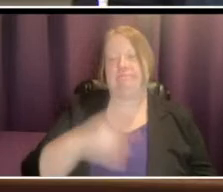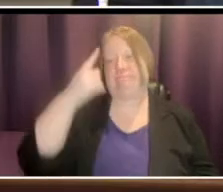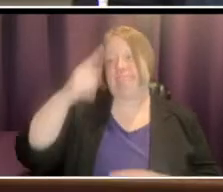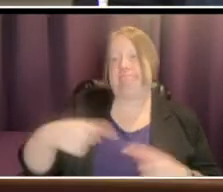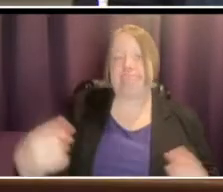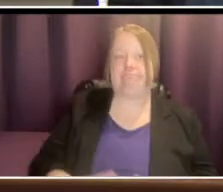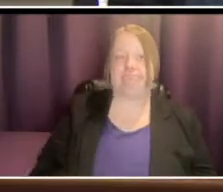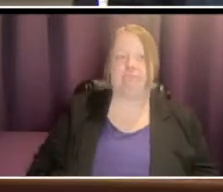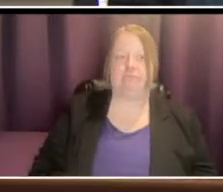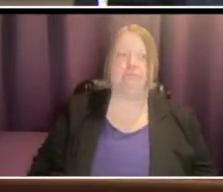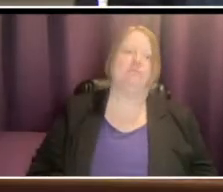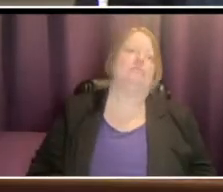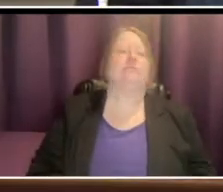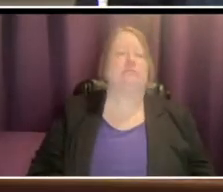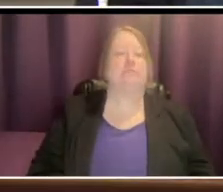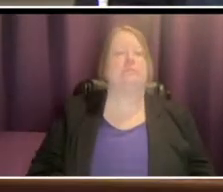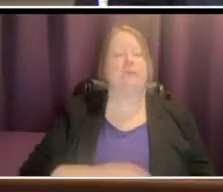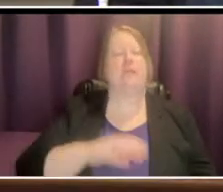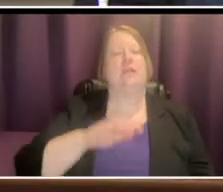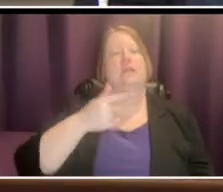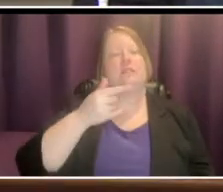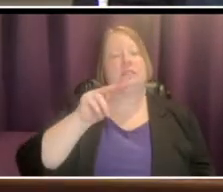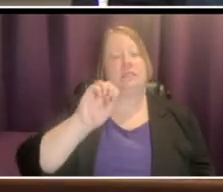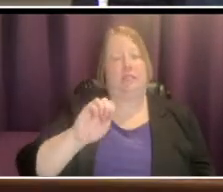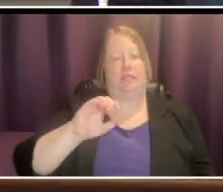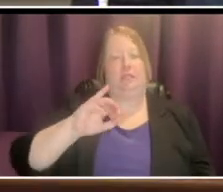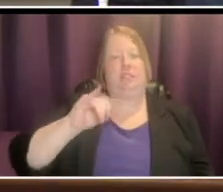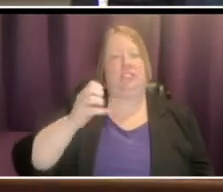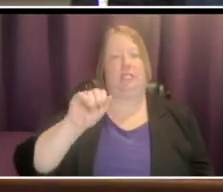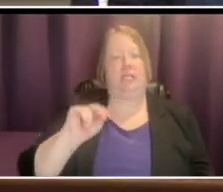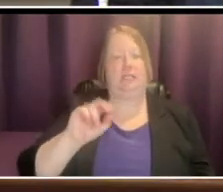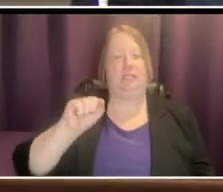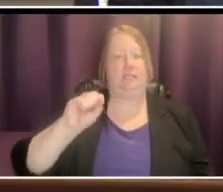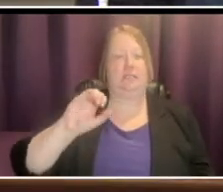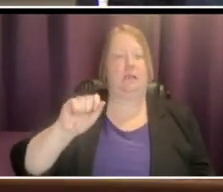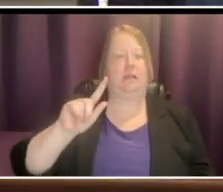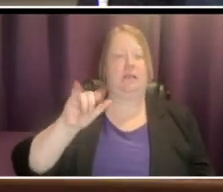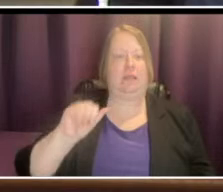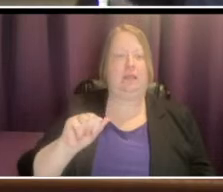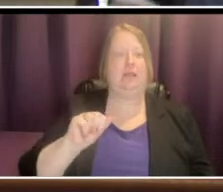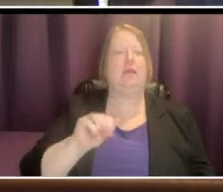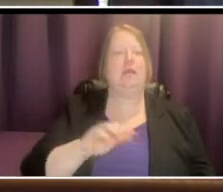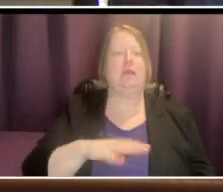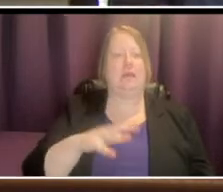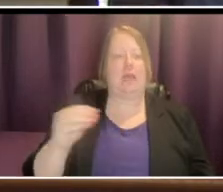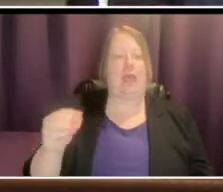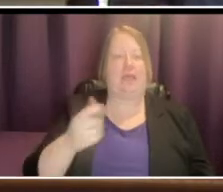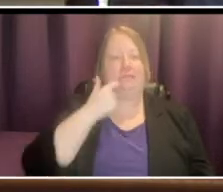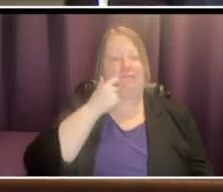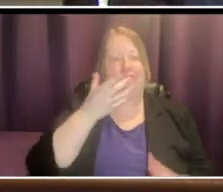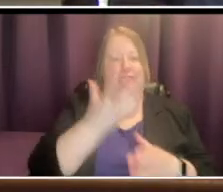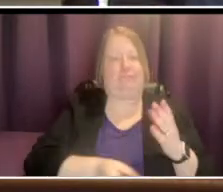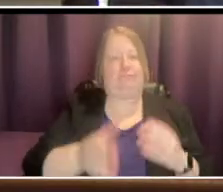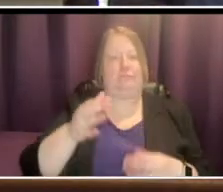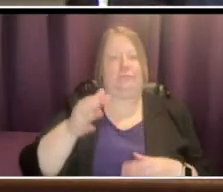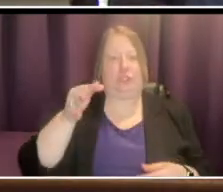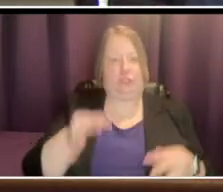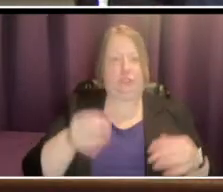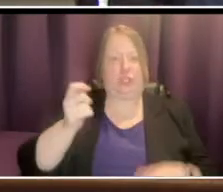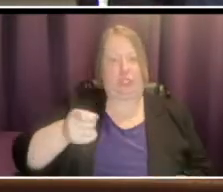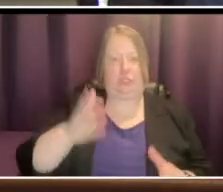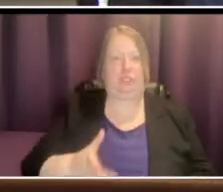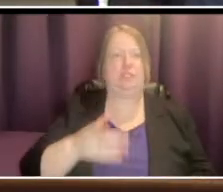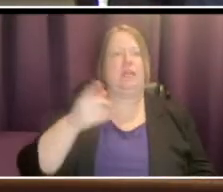Jean Scalia, the son of late Justice Scalia, visited President Trump in mid-December and explained the situation clearly.